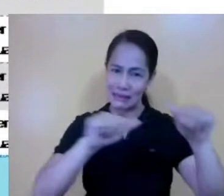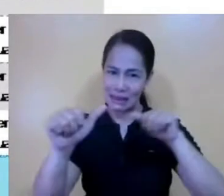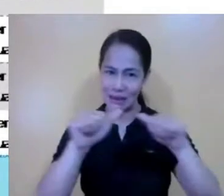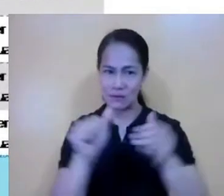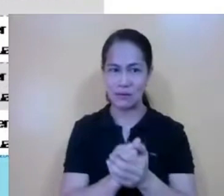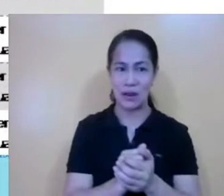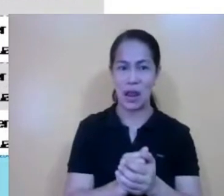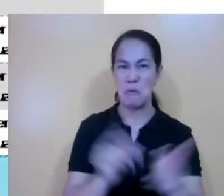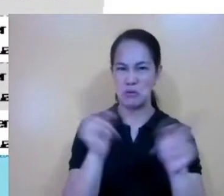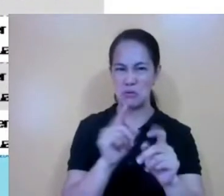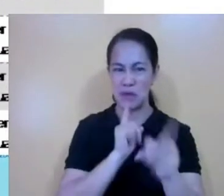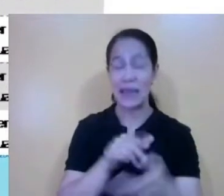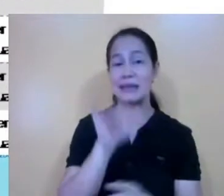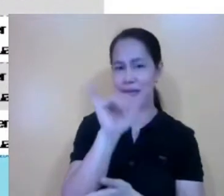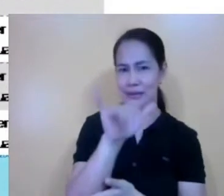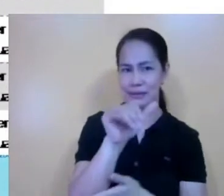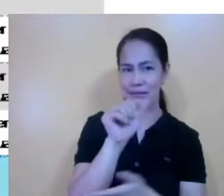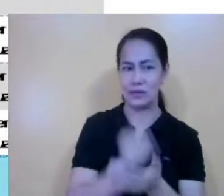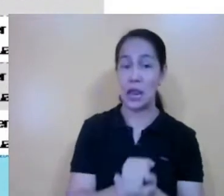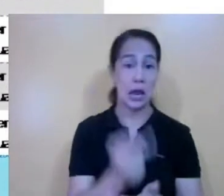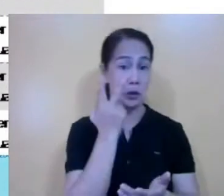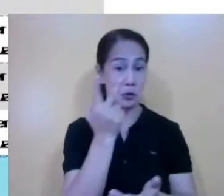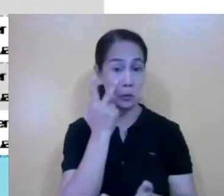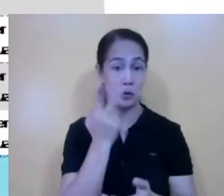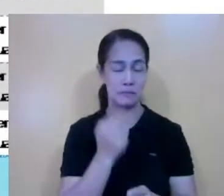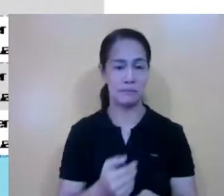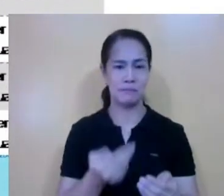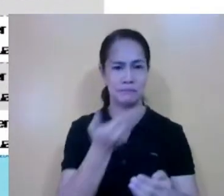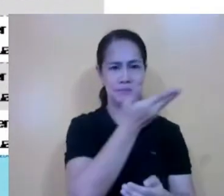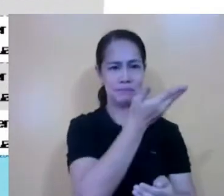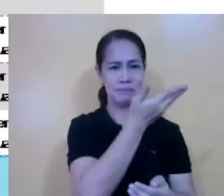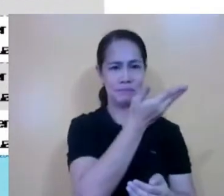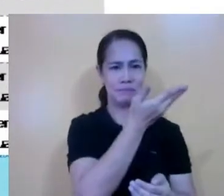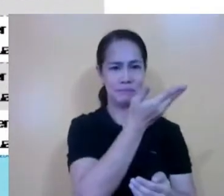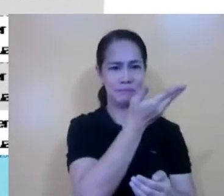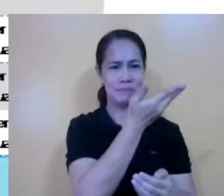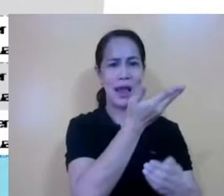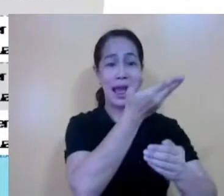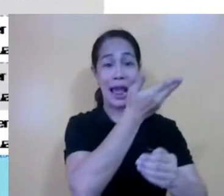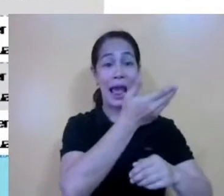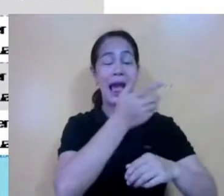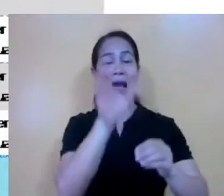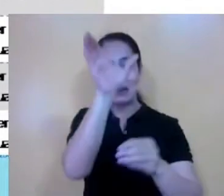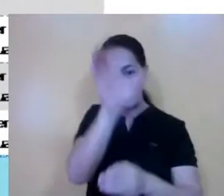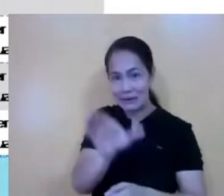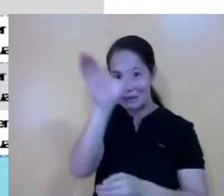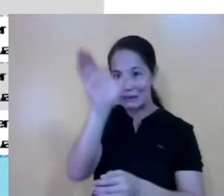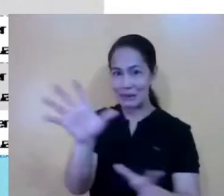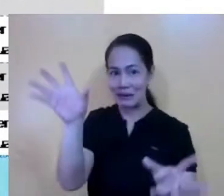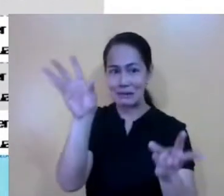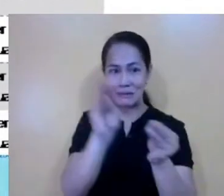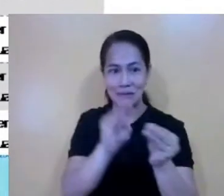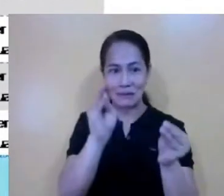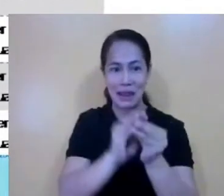is yes. So as you can see on your screen, you have there a table containing the phases of the RPMS cycle